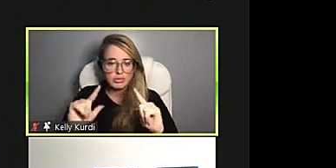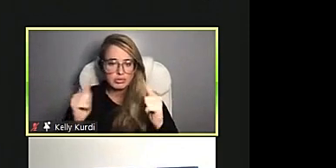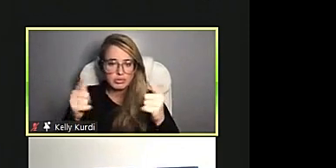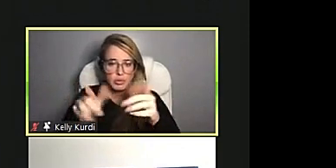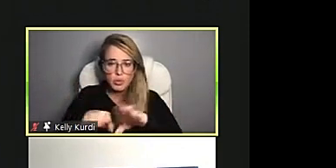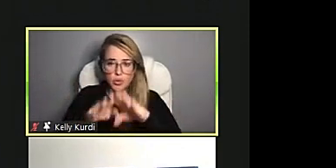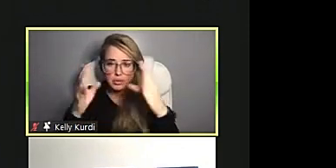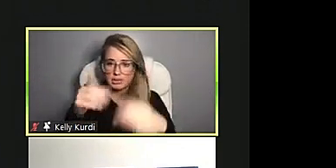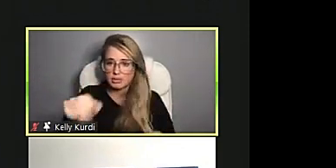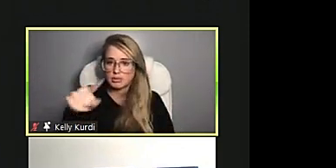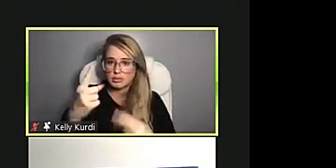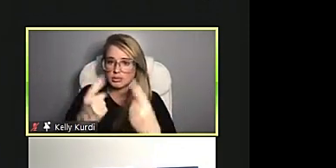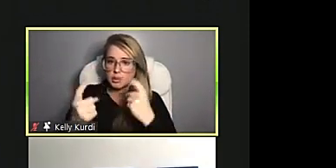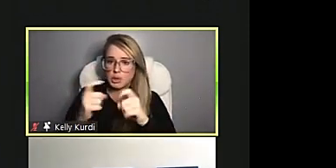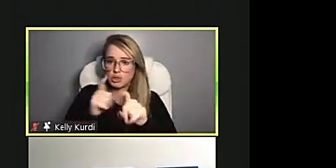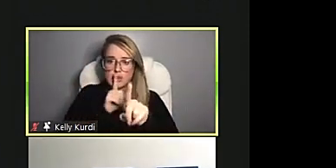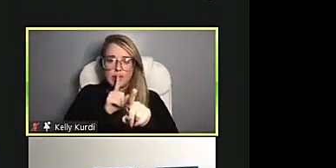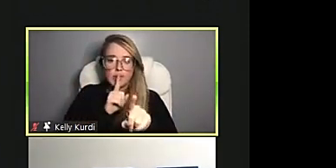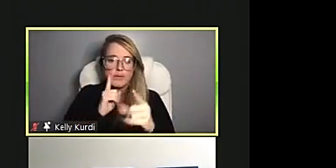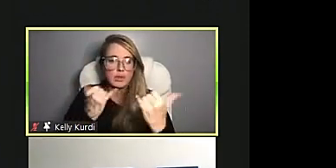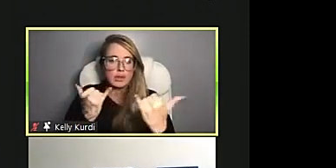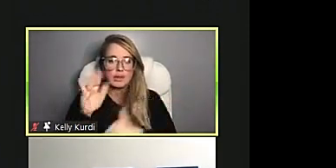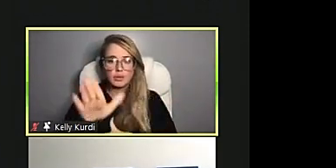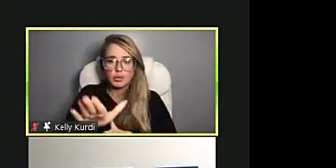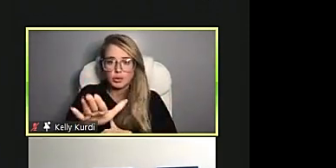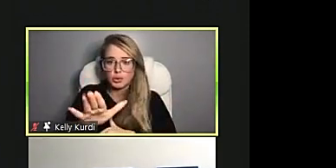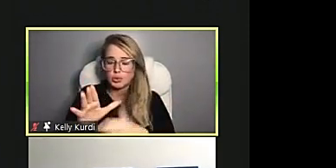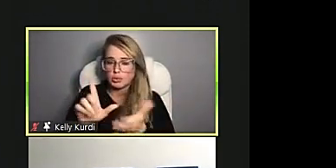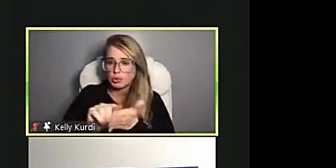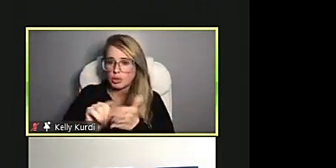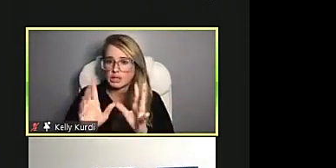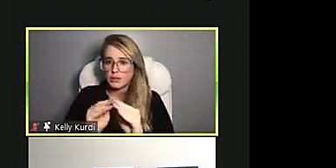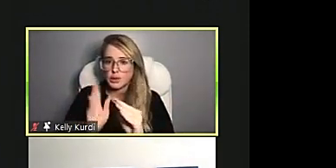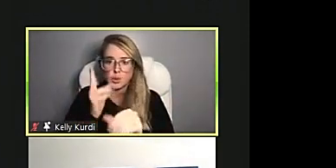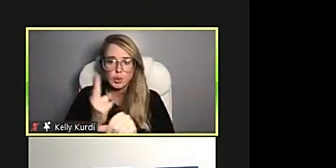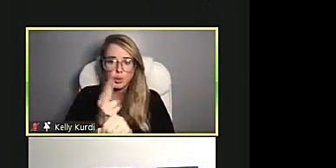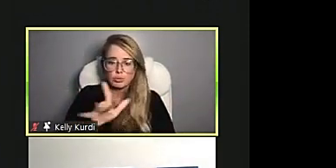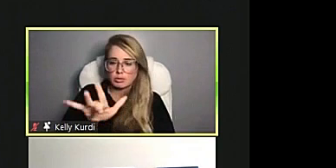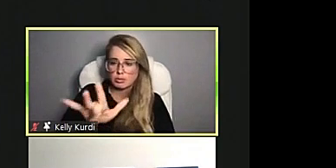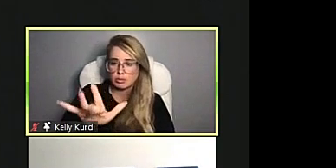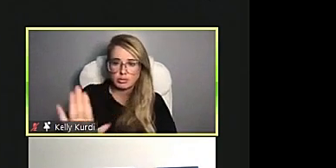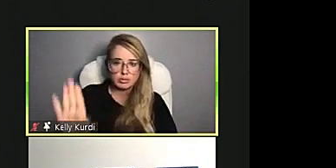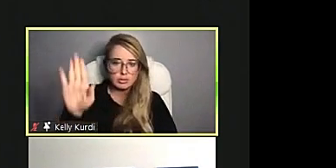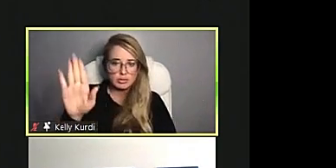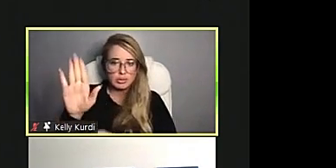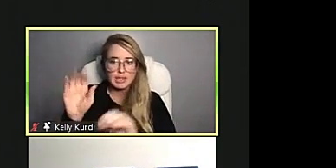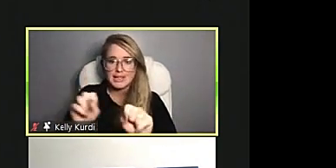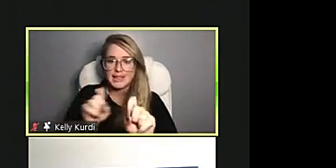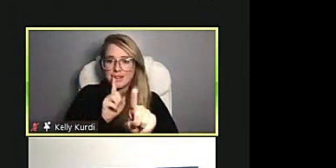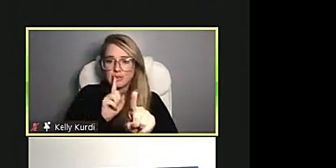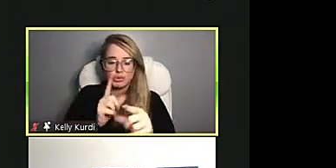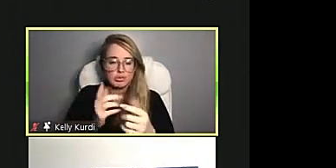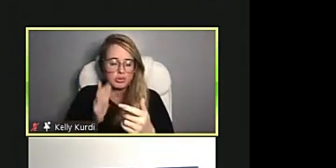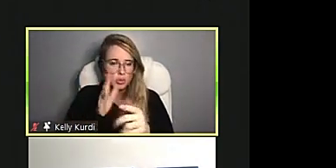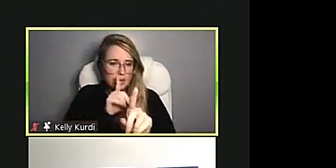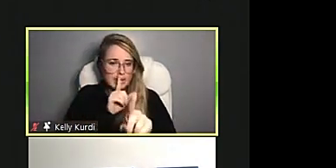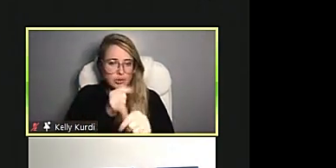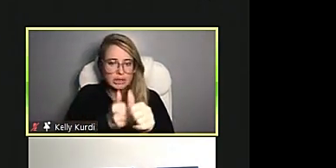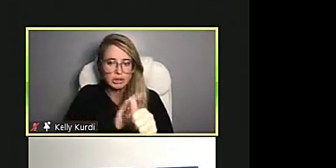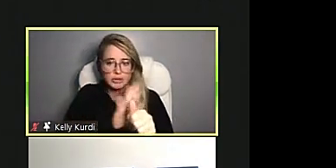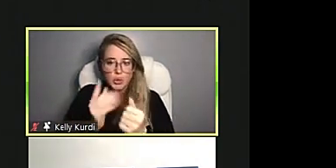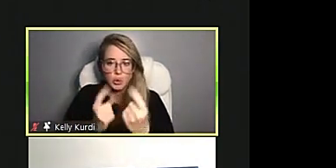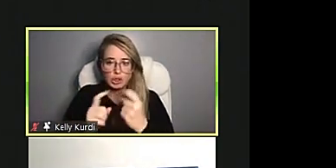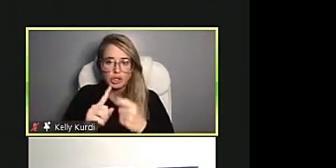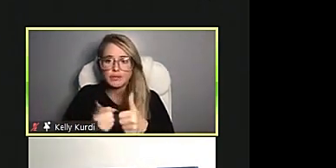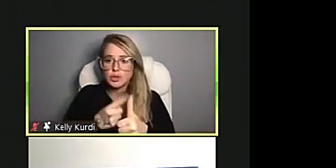media Q&A portion of this afternoon's press conference. We'll use the raise hand function and we'll go through one at a time. Let's stick with